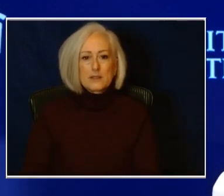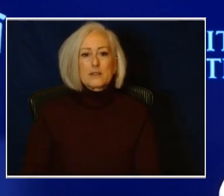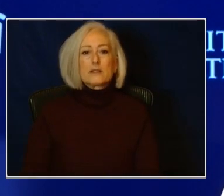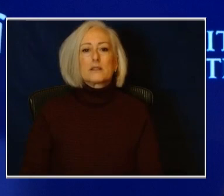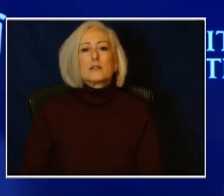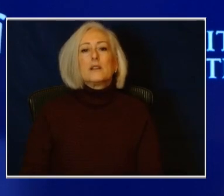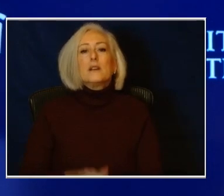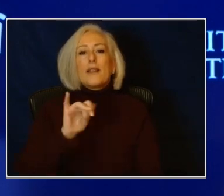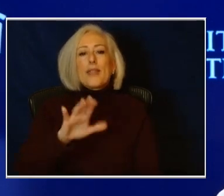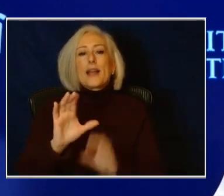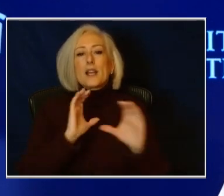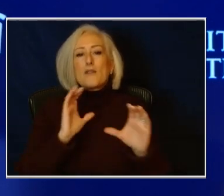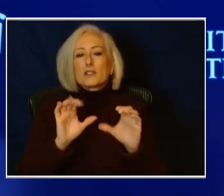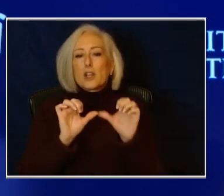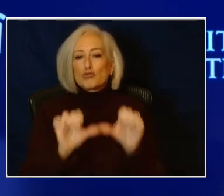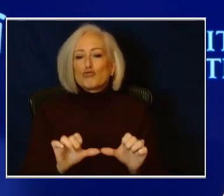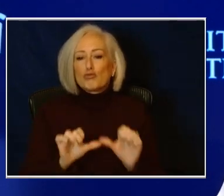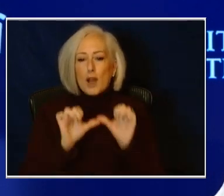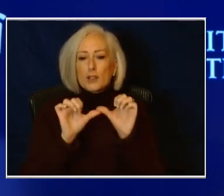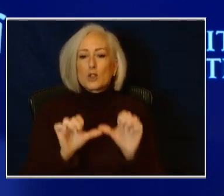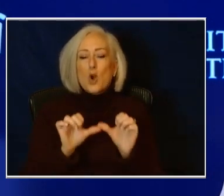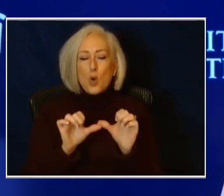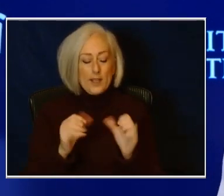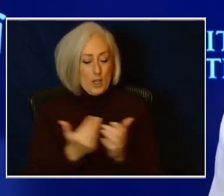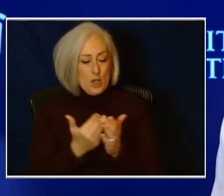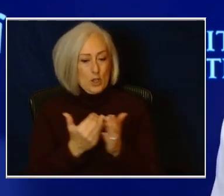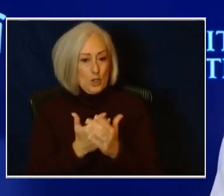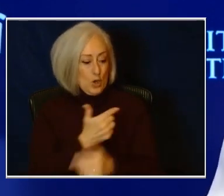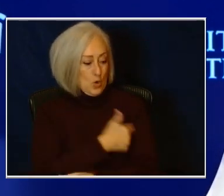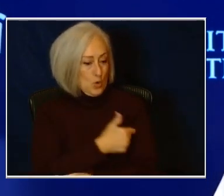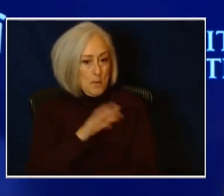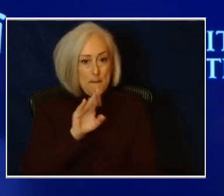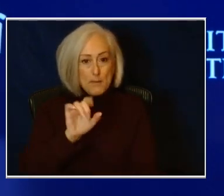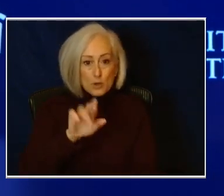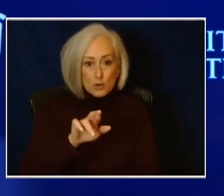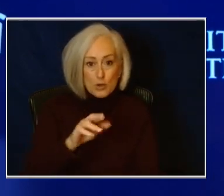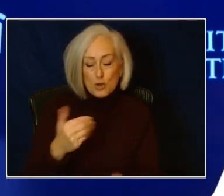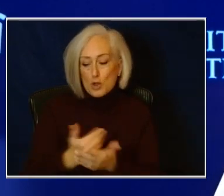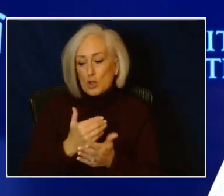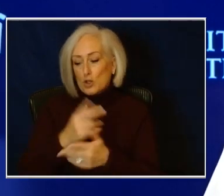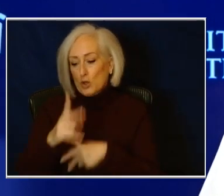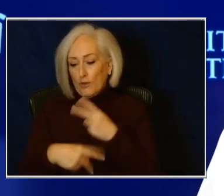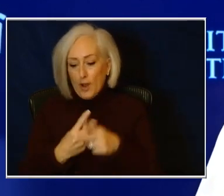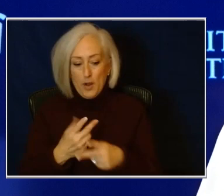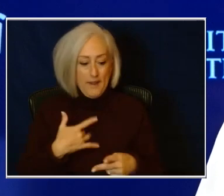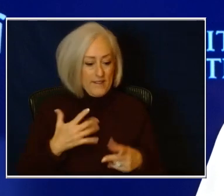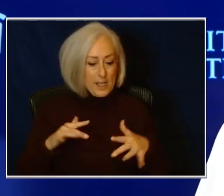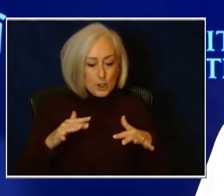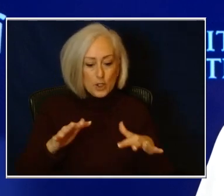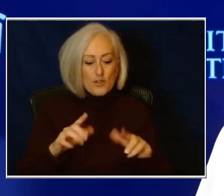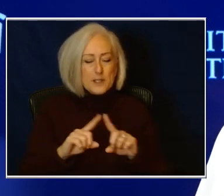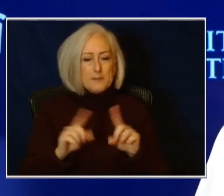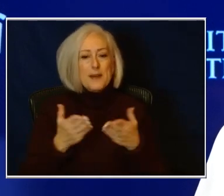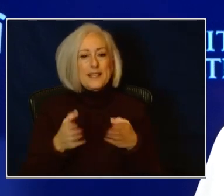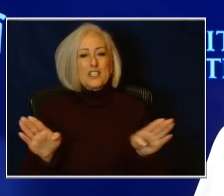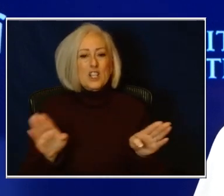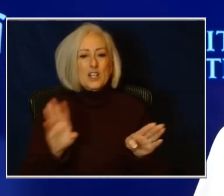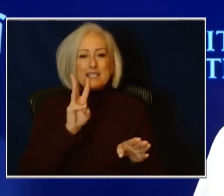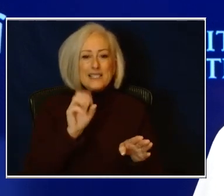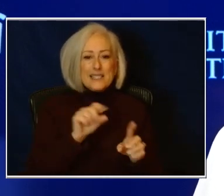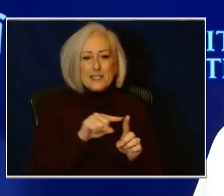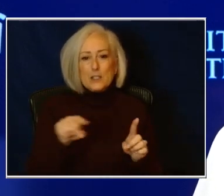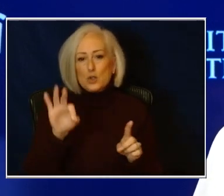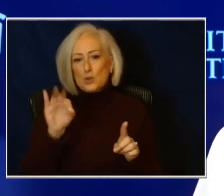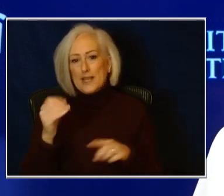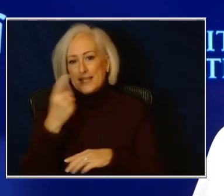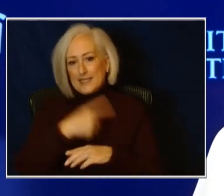we have ongoing, because with new boosters and new variants, you get a little nervous. But I'd say in general, it's probably 60 to 90 days after